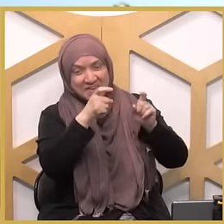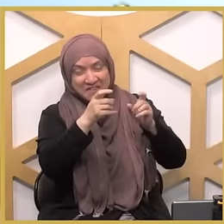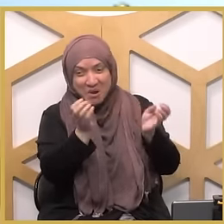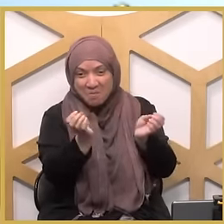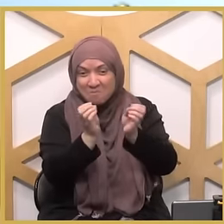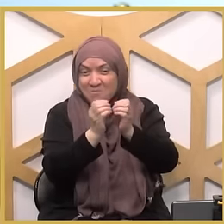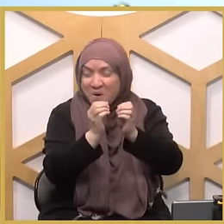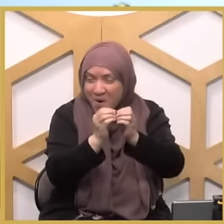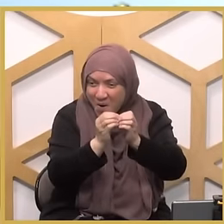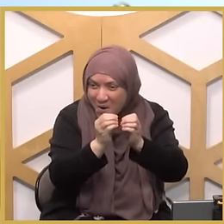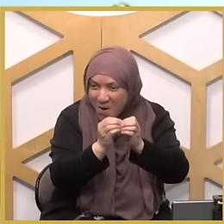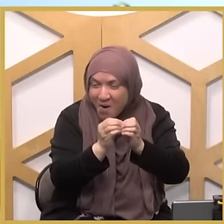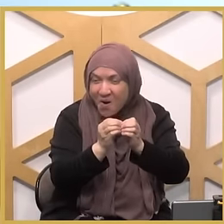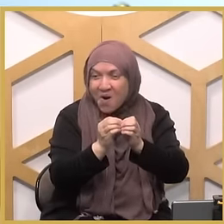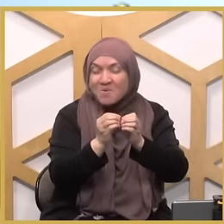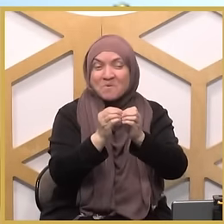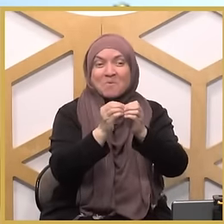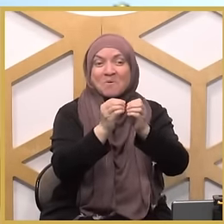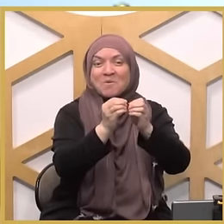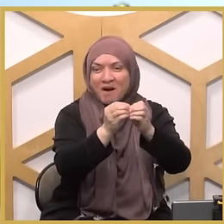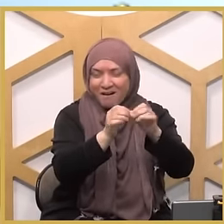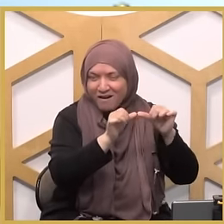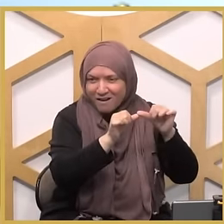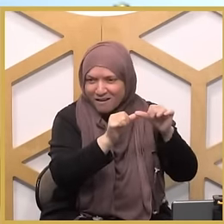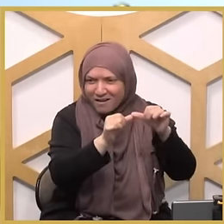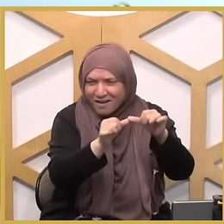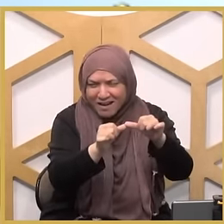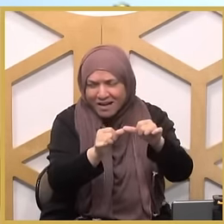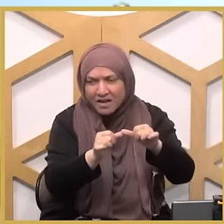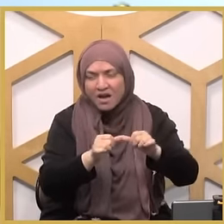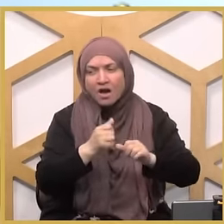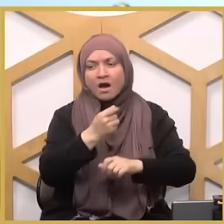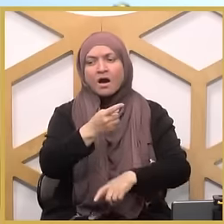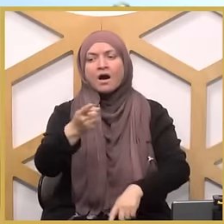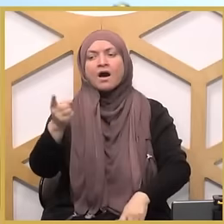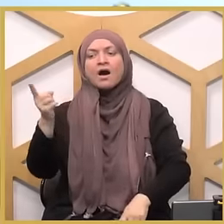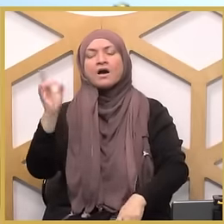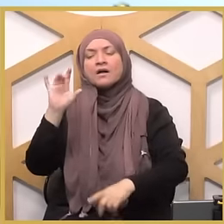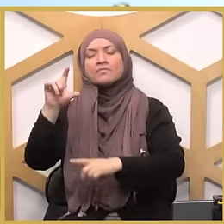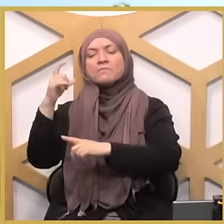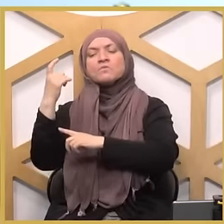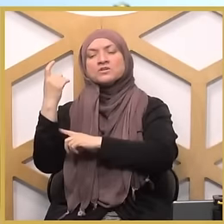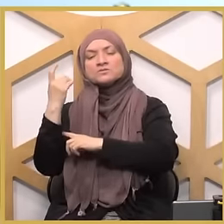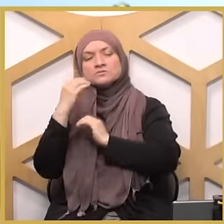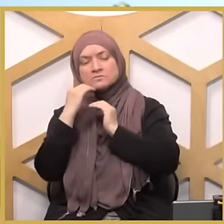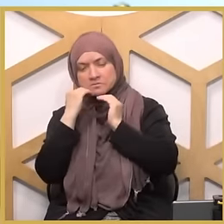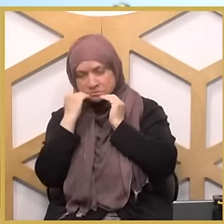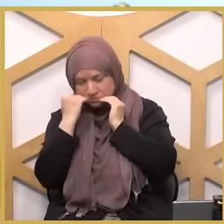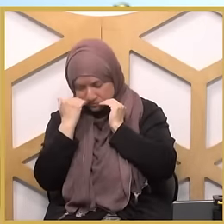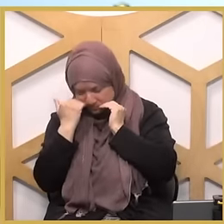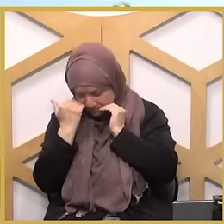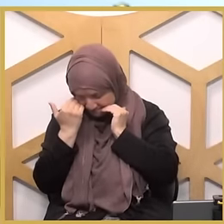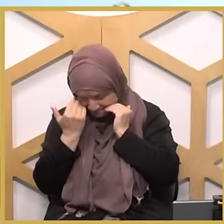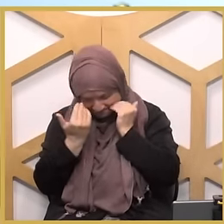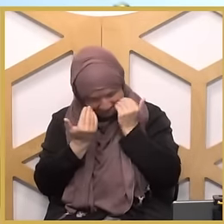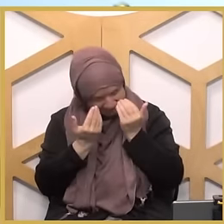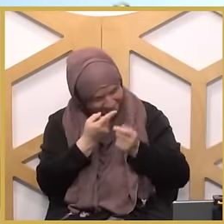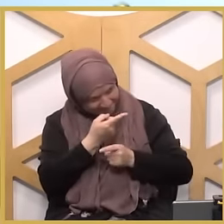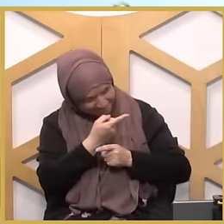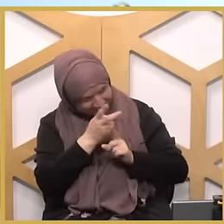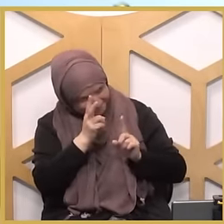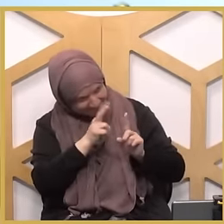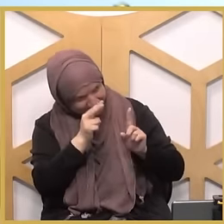And told him that was Allah Azza wa Jal making sure this is only for him alone. This wasn't for the people, this was only for him alone.